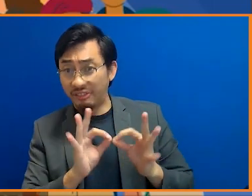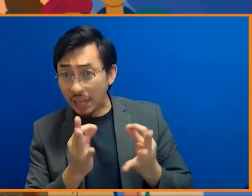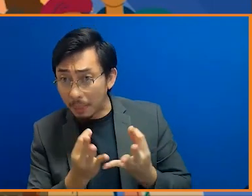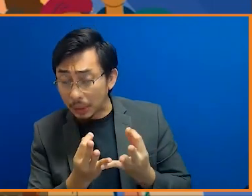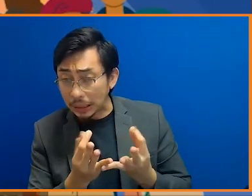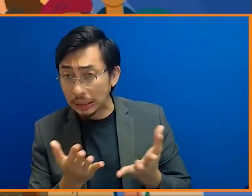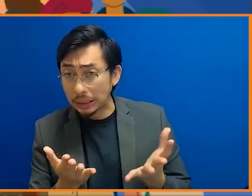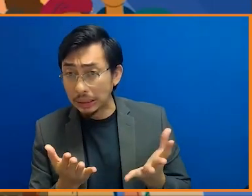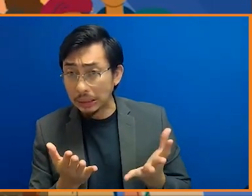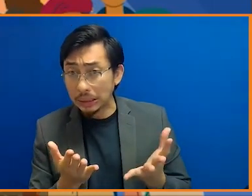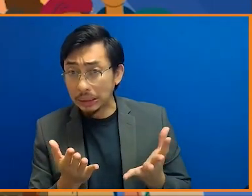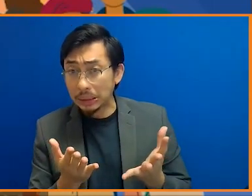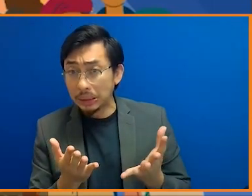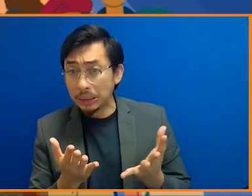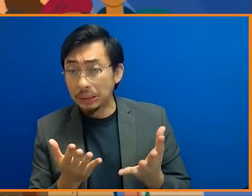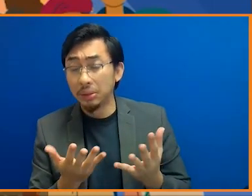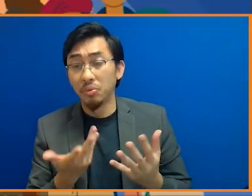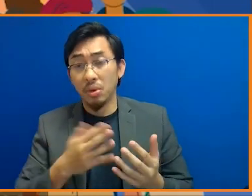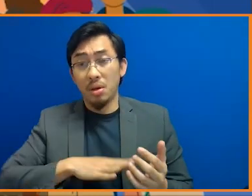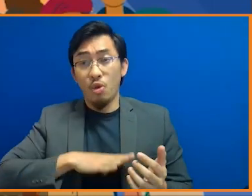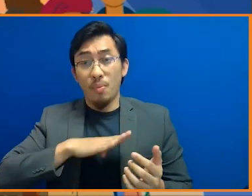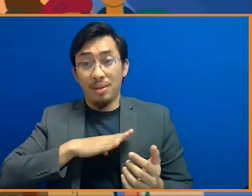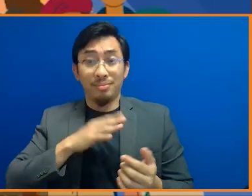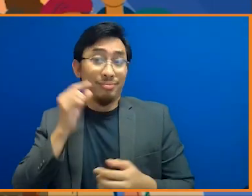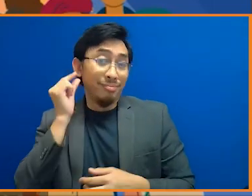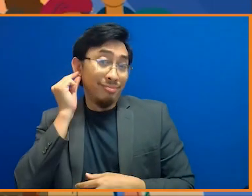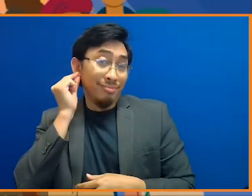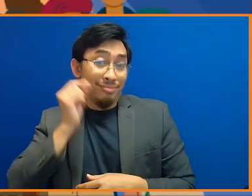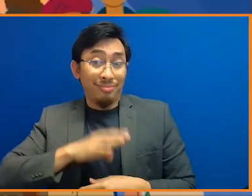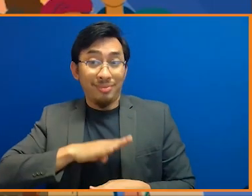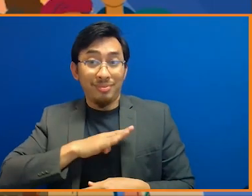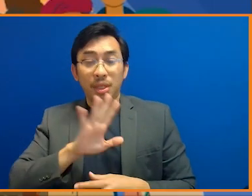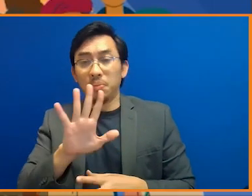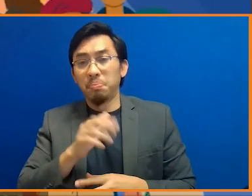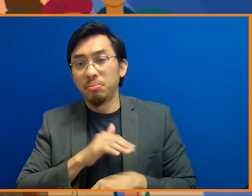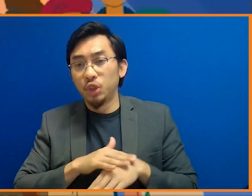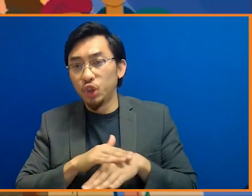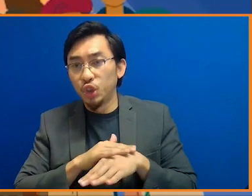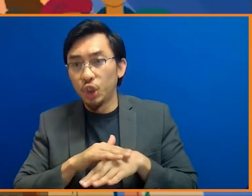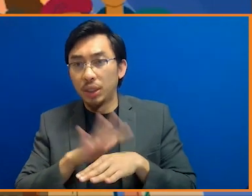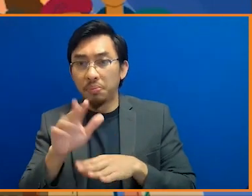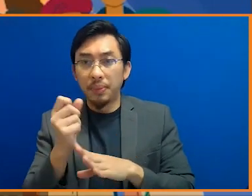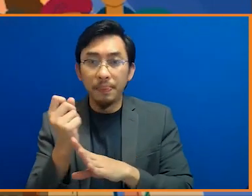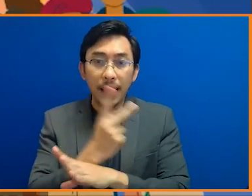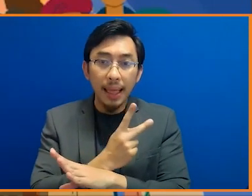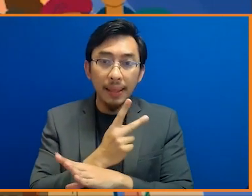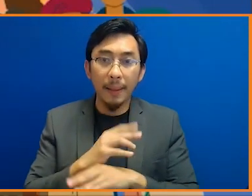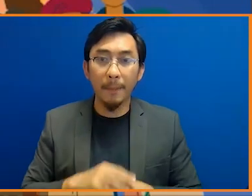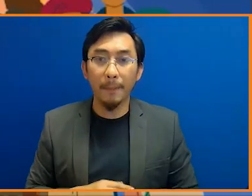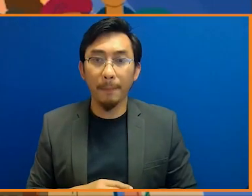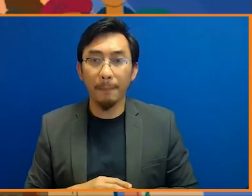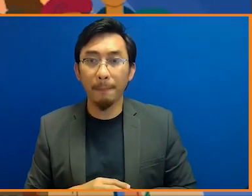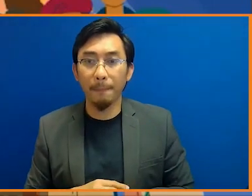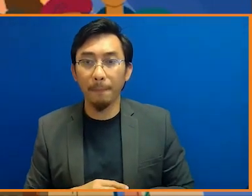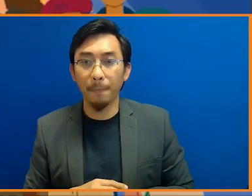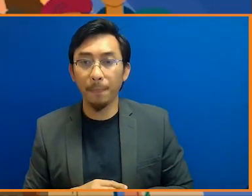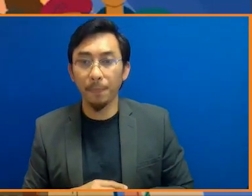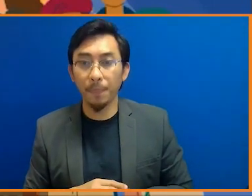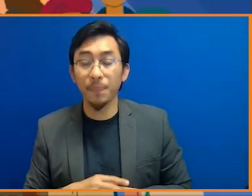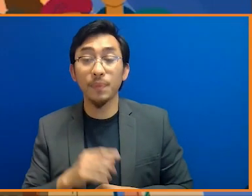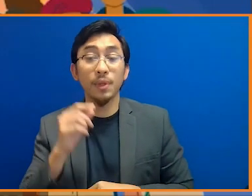in that family. And then woman age, sorry, let me get back a